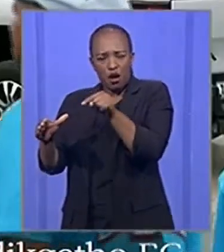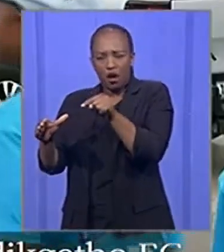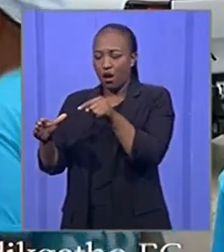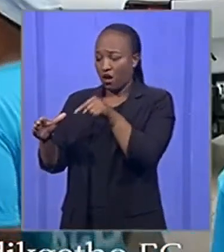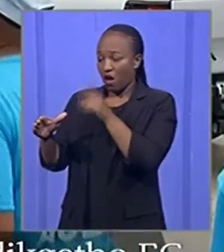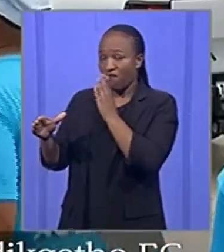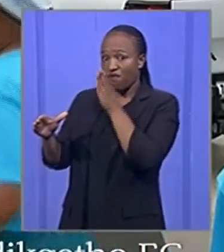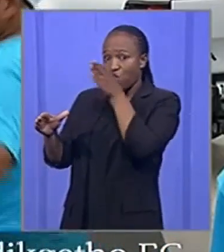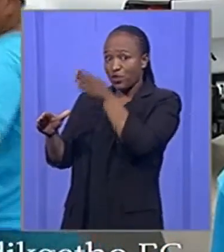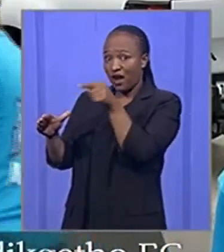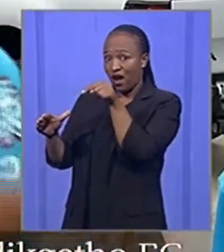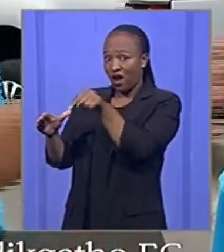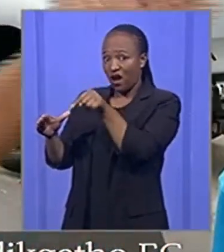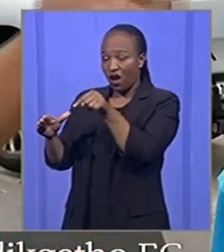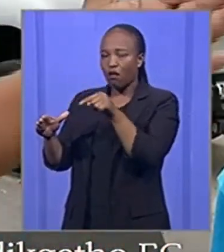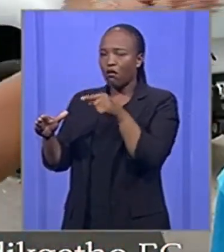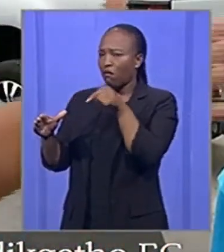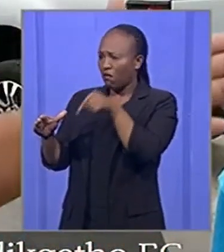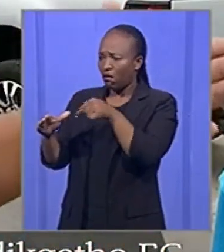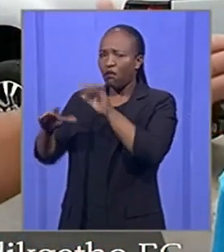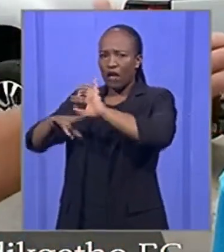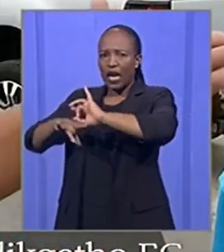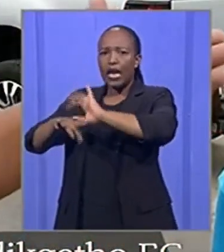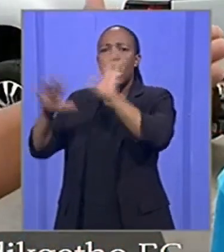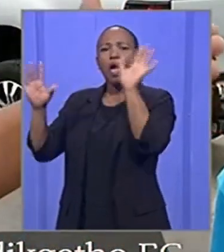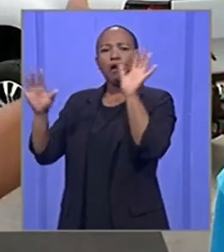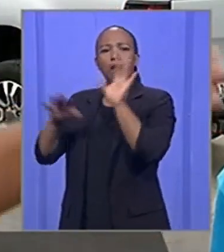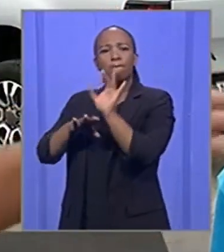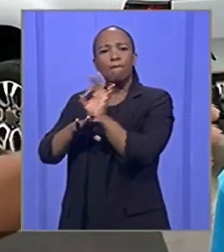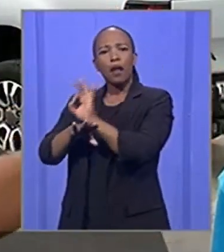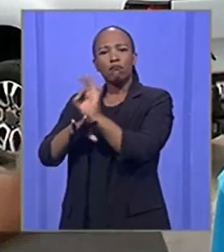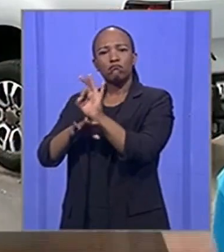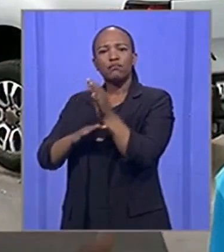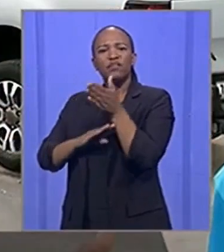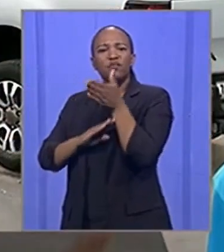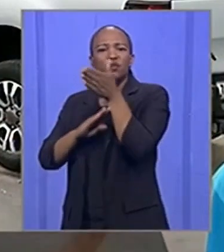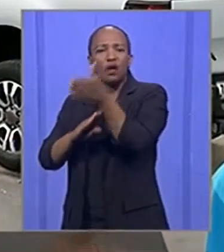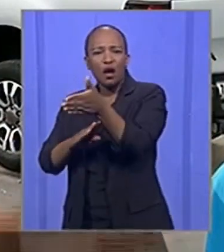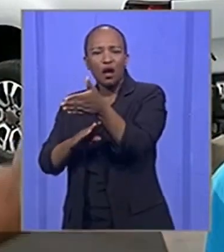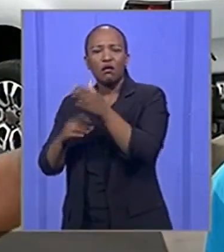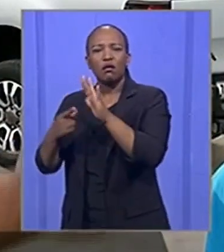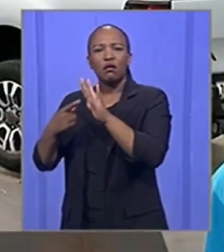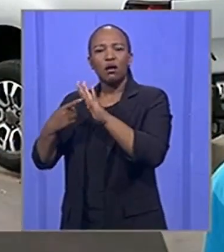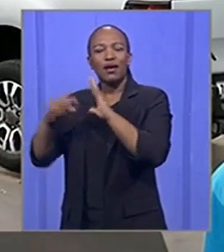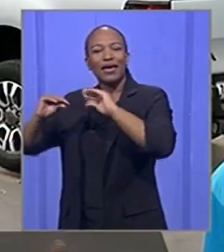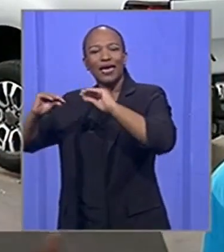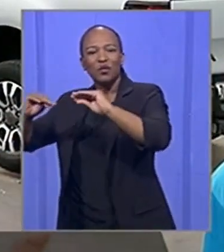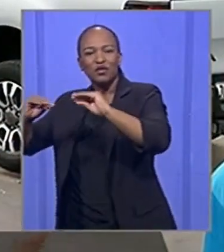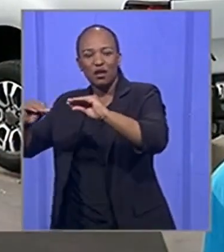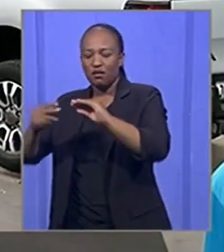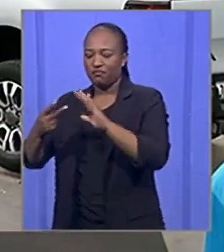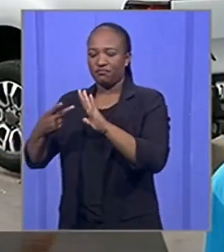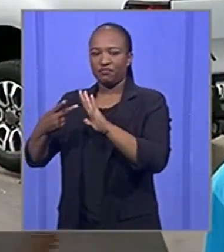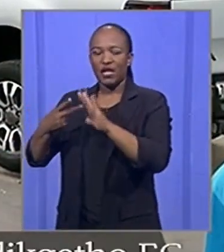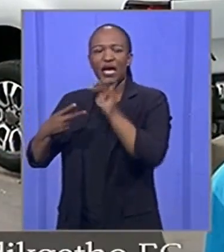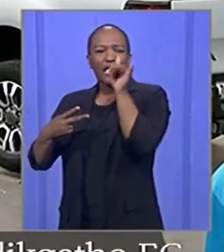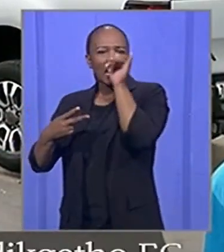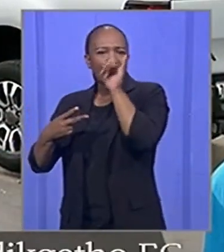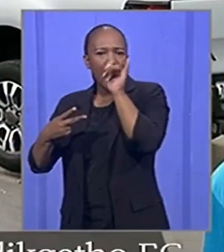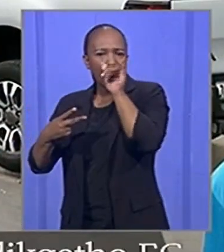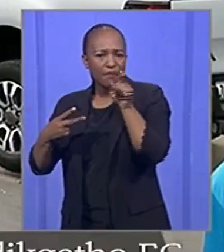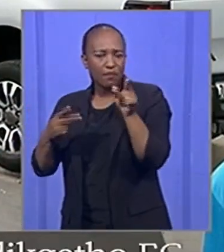future, not only a future, but there's a clear-cut future when it comes to education, when it comes to addressing the crime violence that we